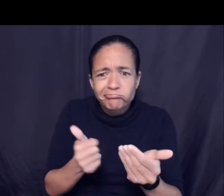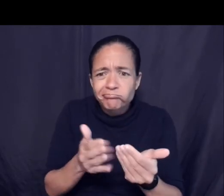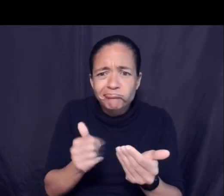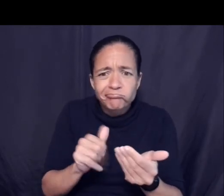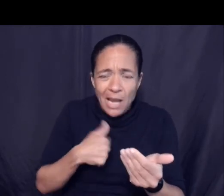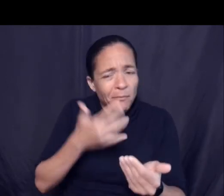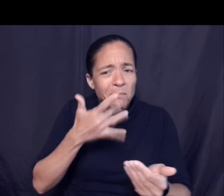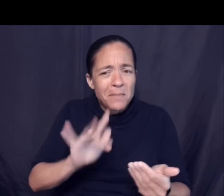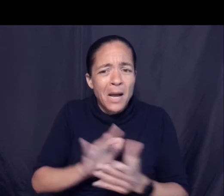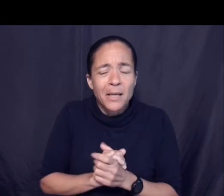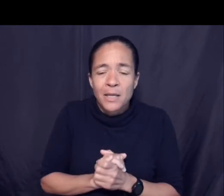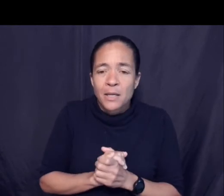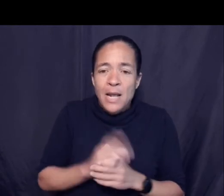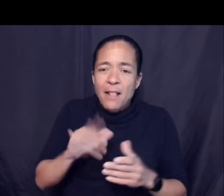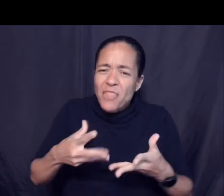easy.